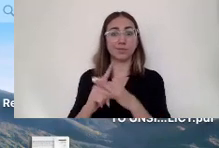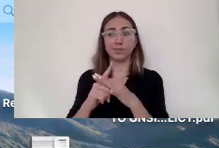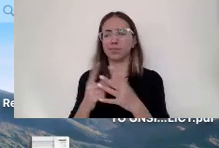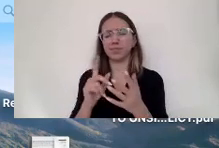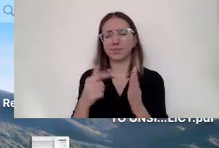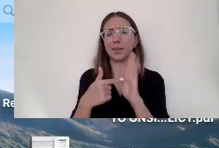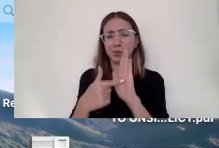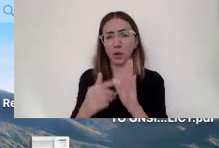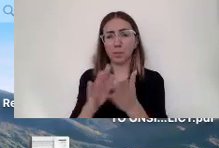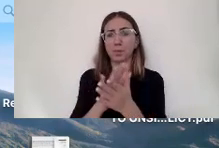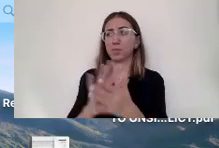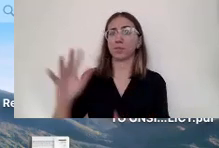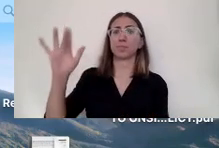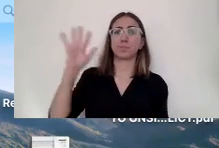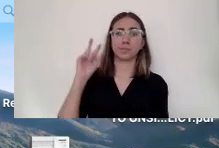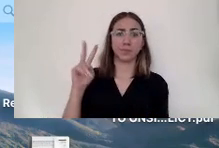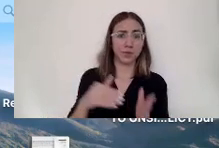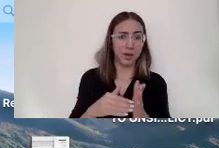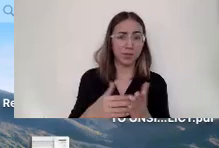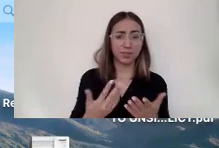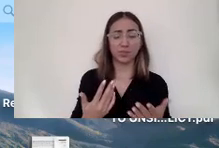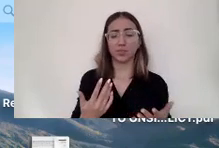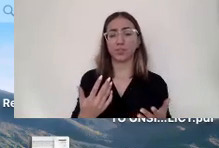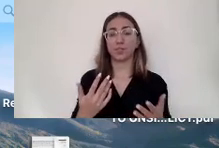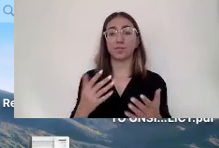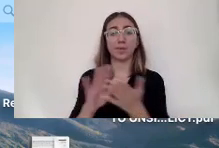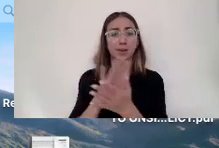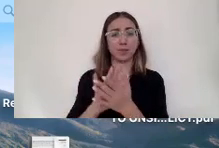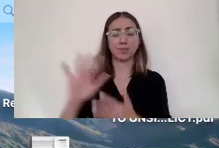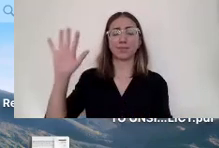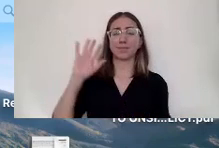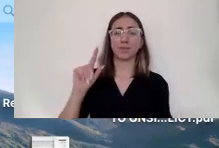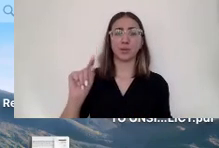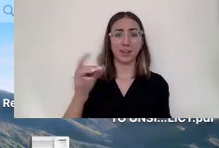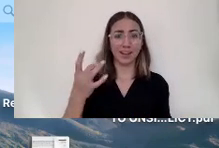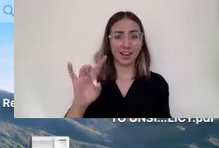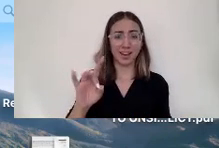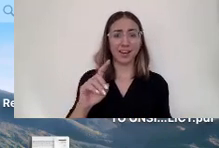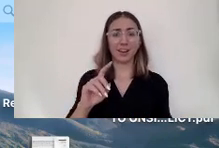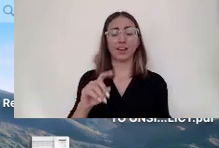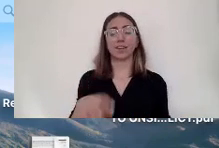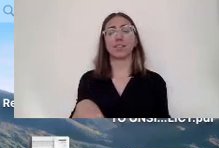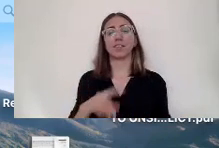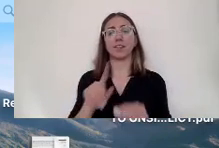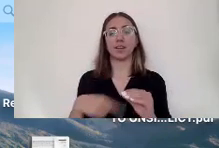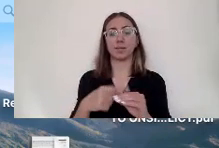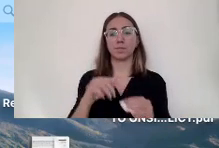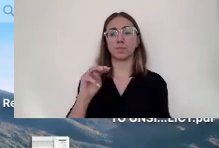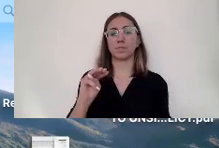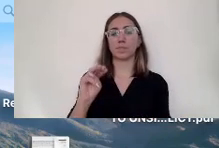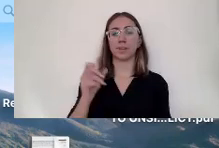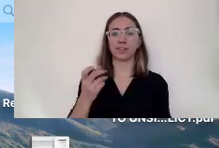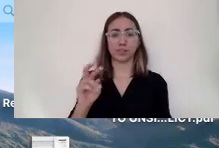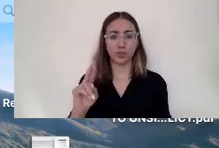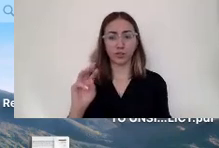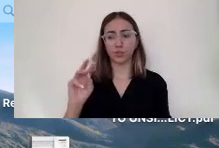from, 2000, or I would show you the pictures, papers from 2018 about what's known about messenger RNAs and how they work, and say,